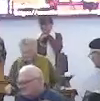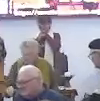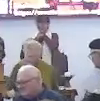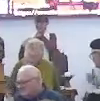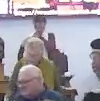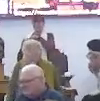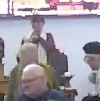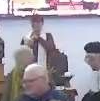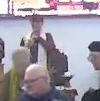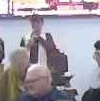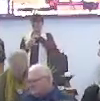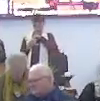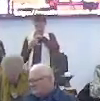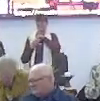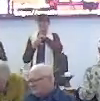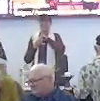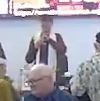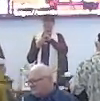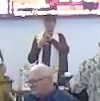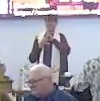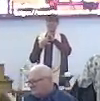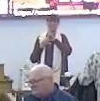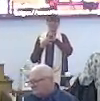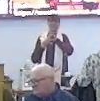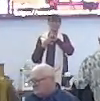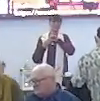right, well, take care. Yeah,